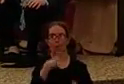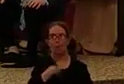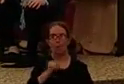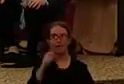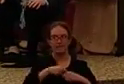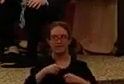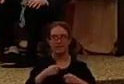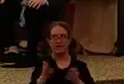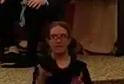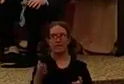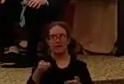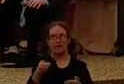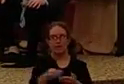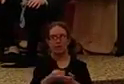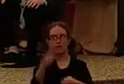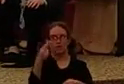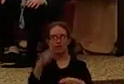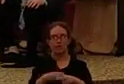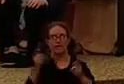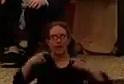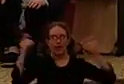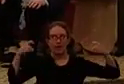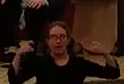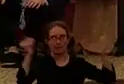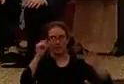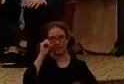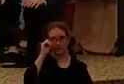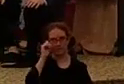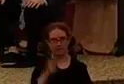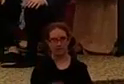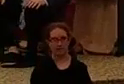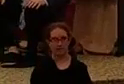given a new name. Hallelujah.